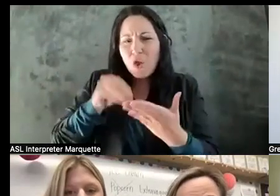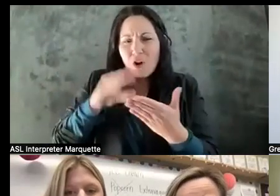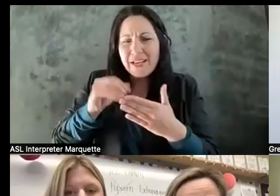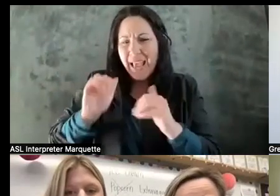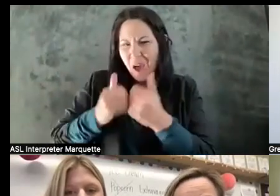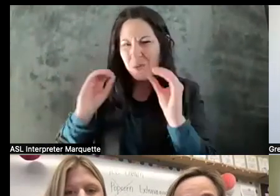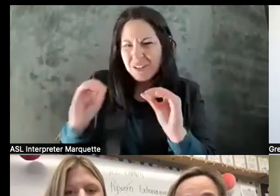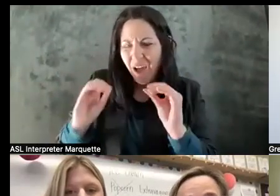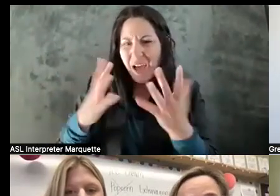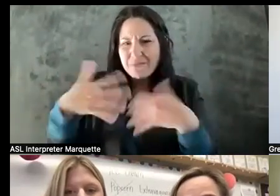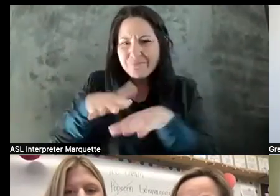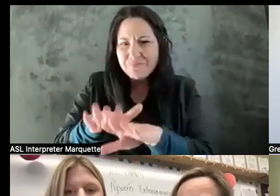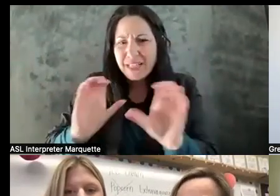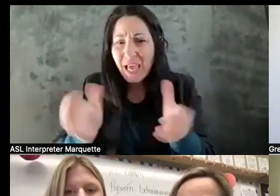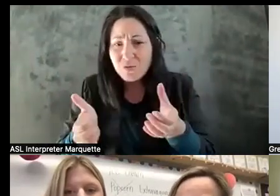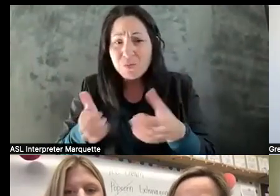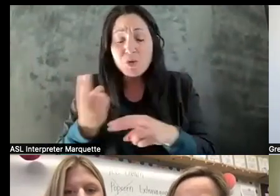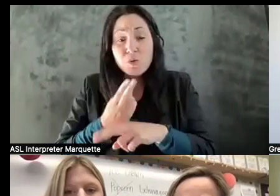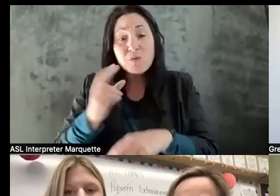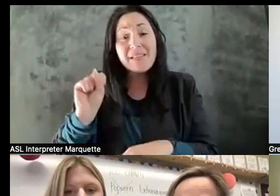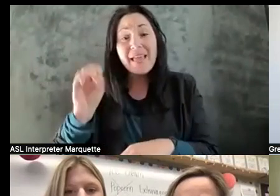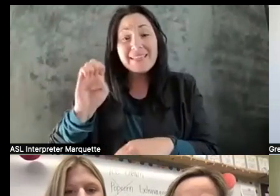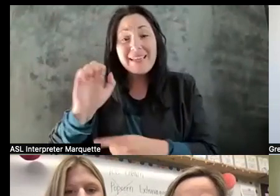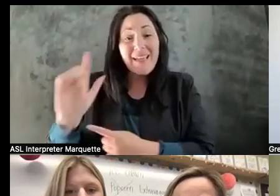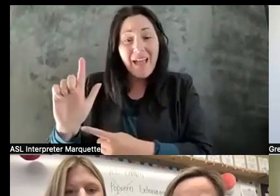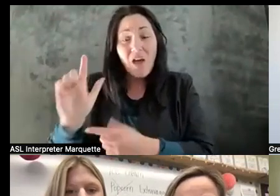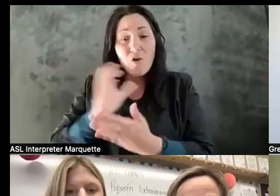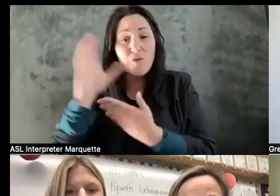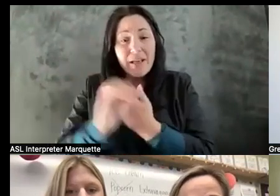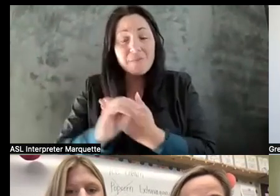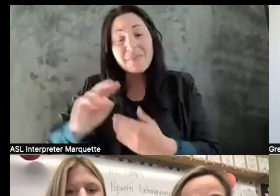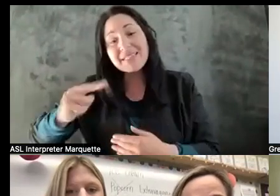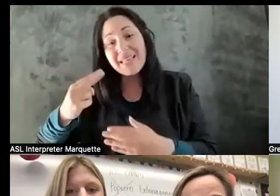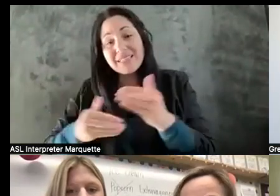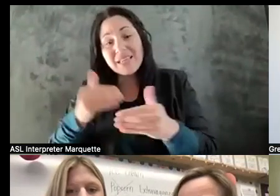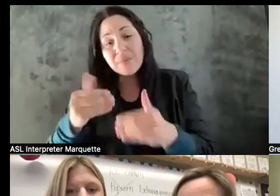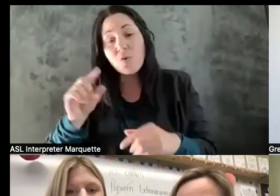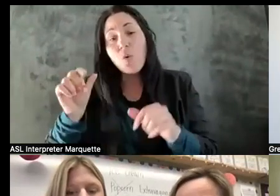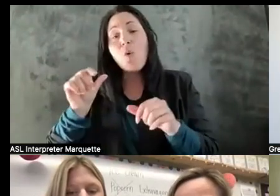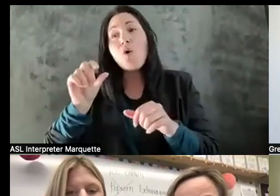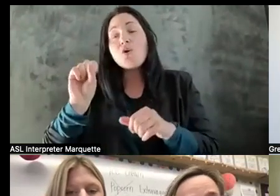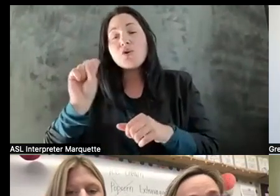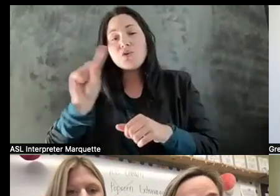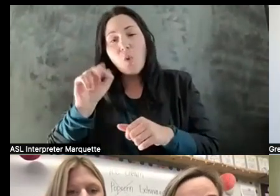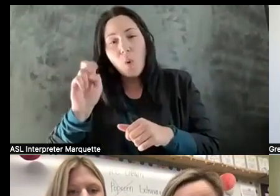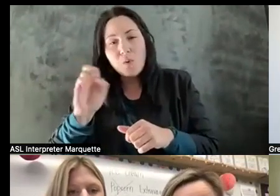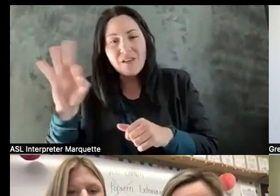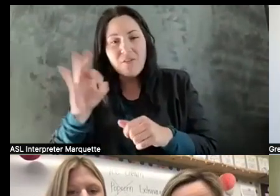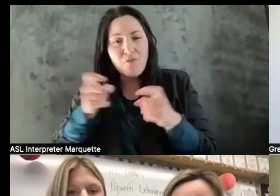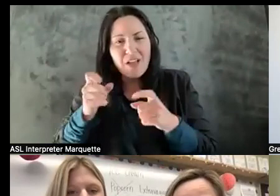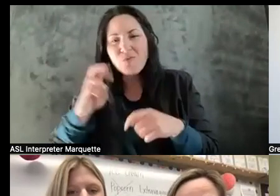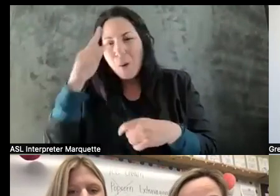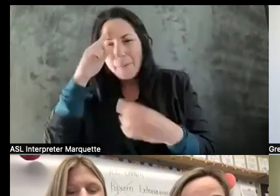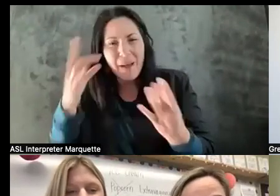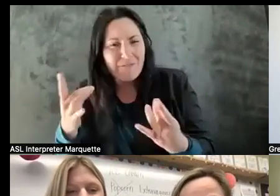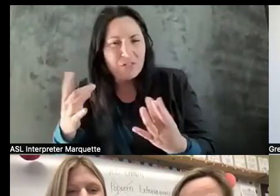the classroom? Do you use SEL curriculum such as second steps or the zones of regulation or